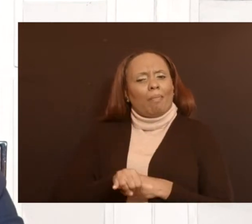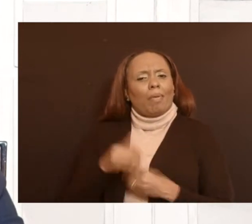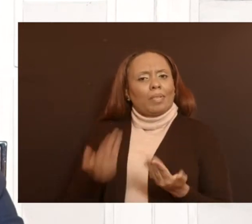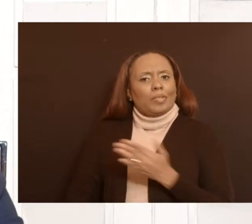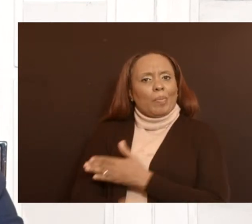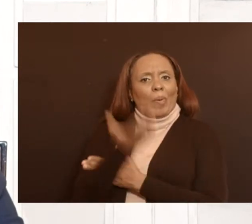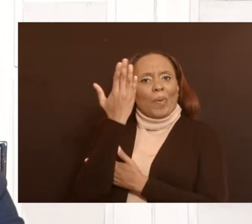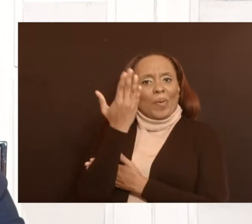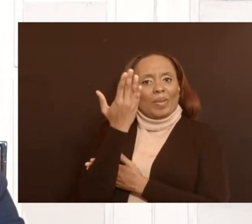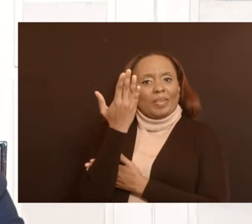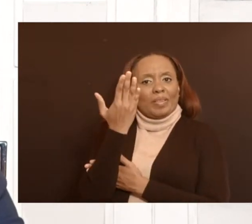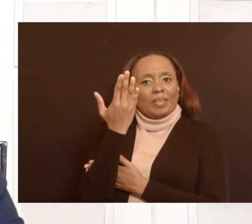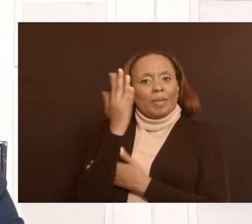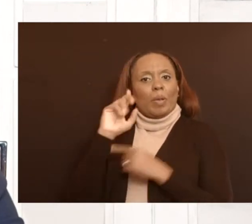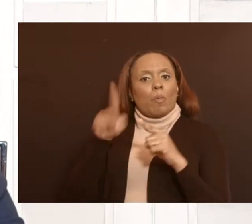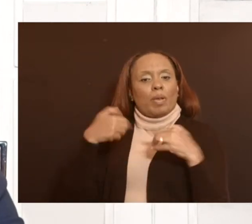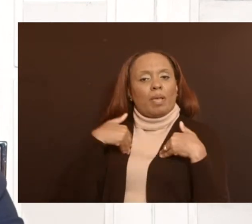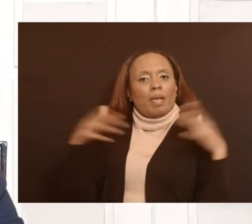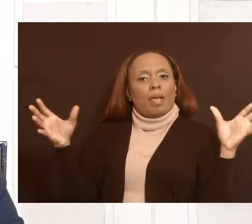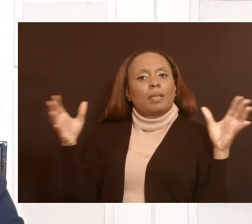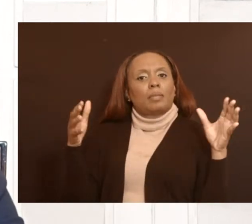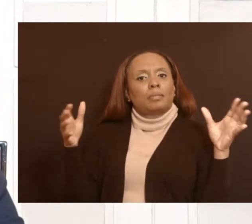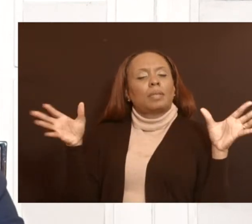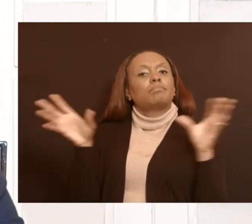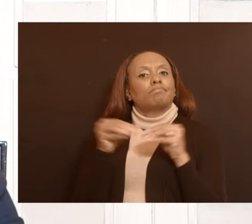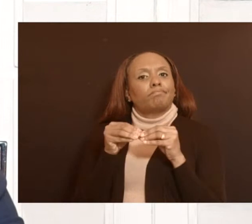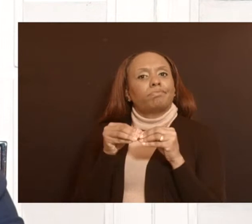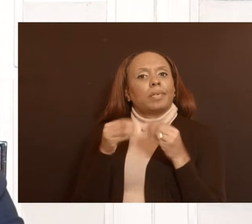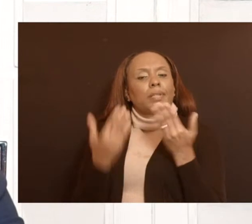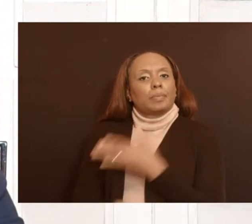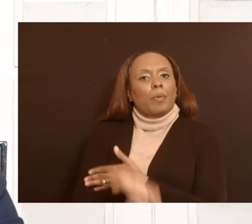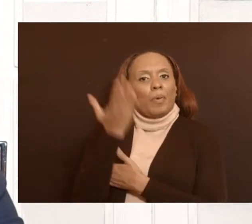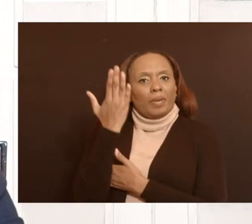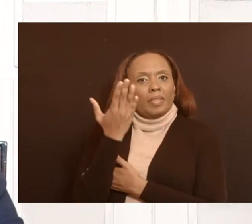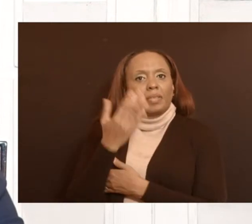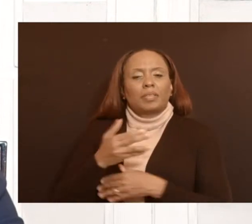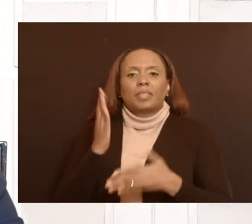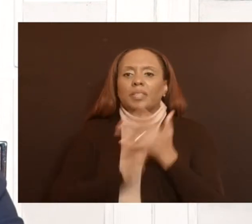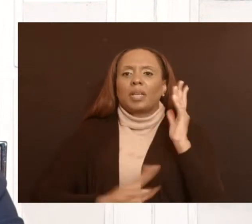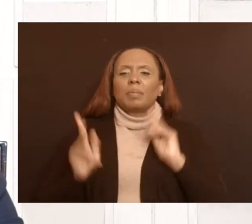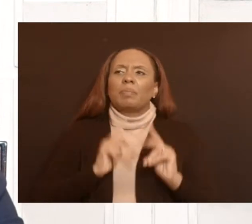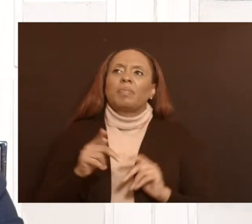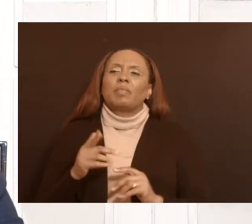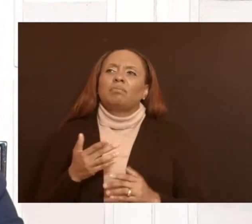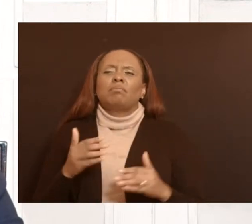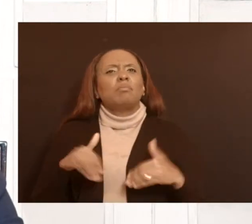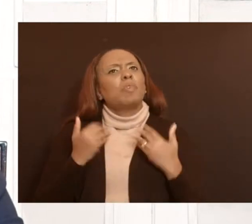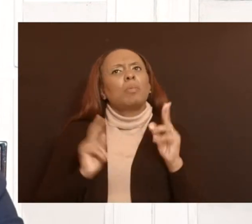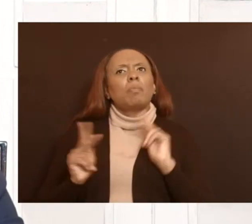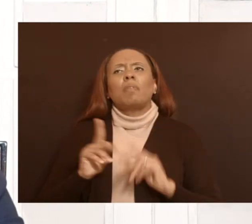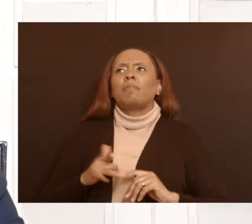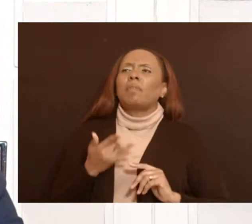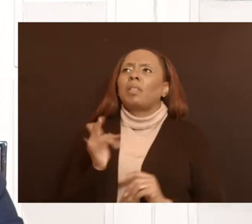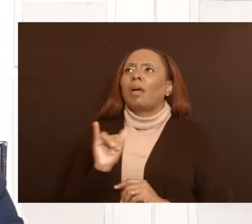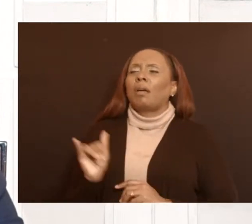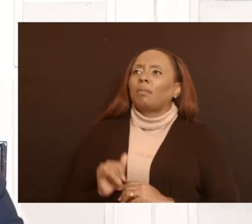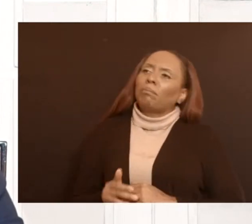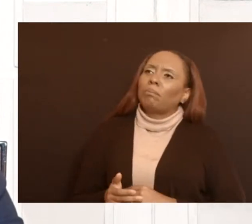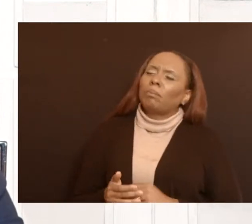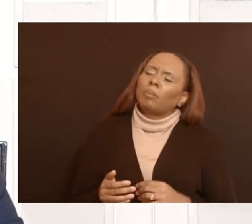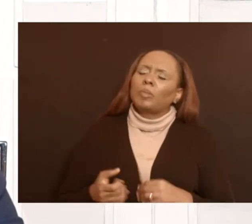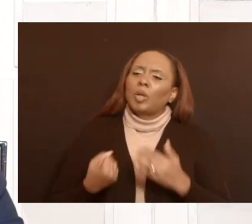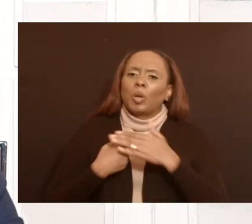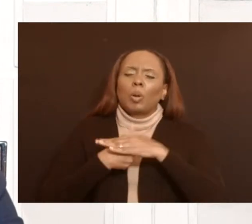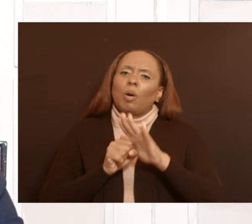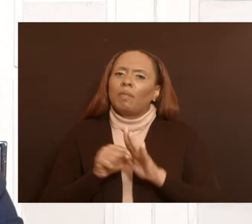certainly at the Emergency Operations Center, that I think there's this false perception among young people that COVID doesn't make you